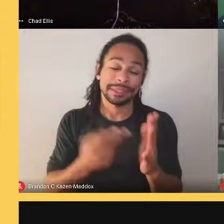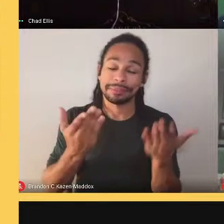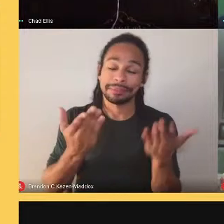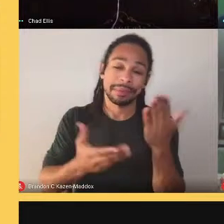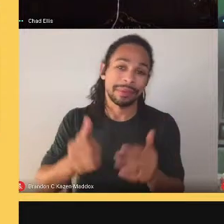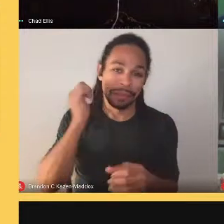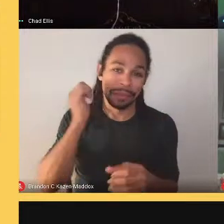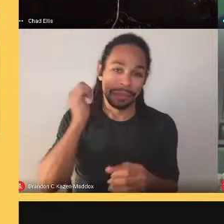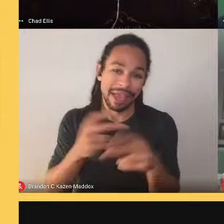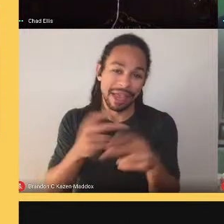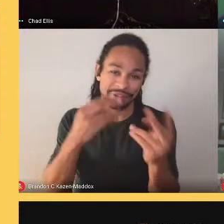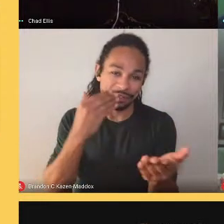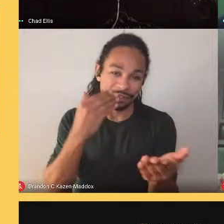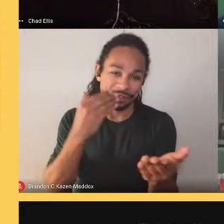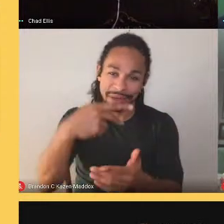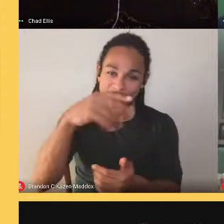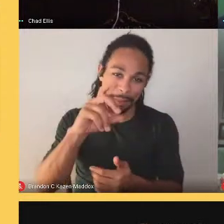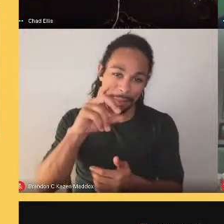same time,